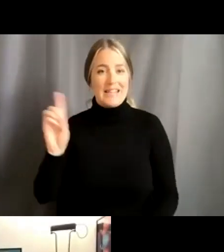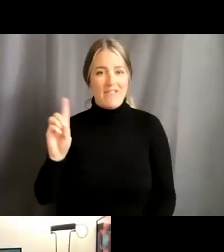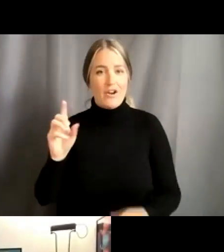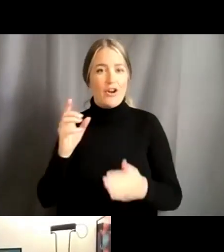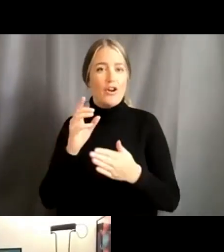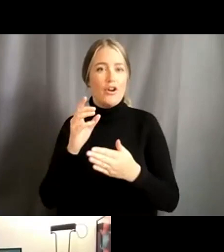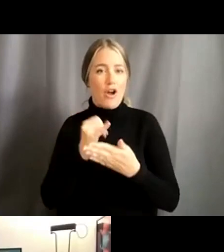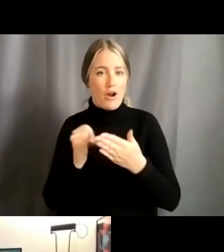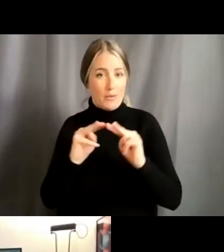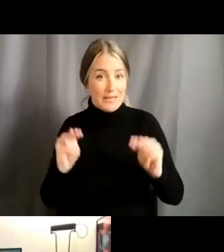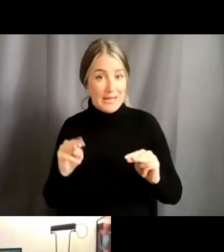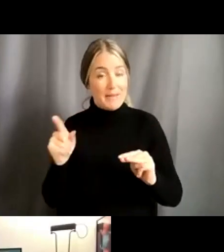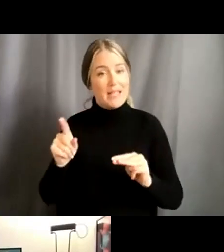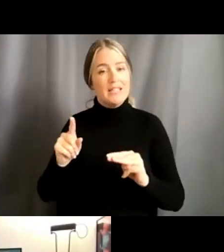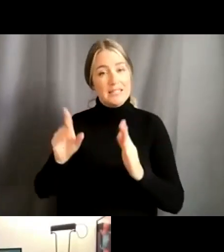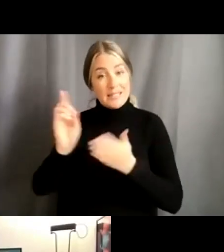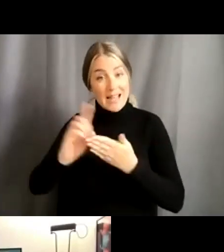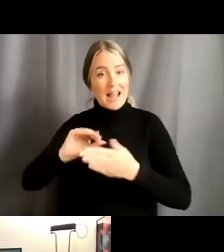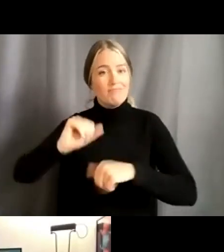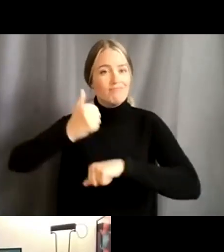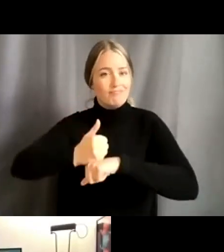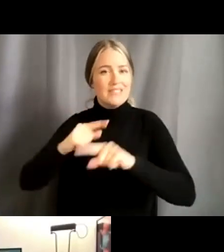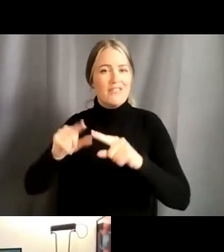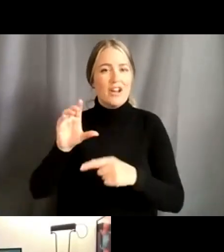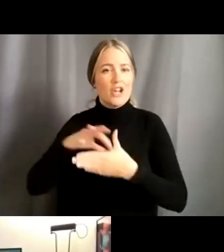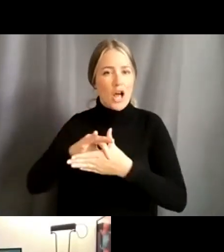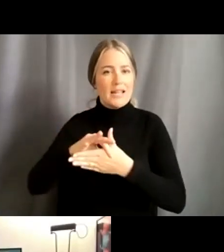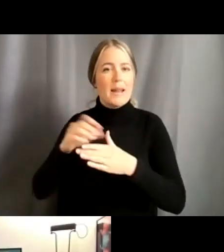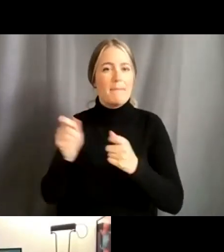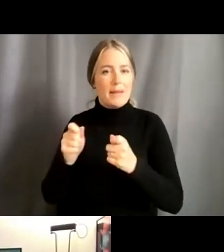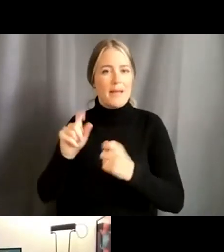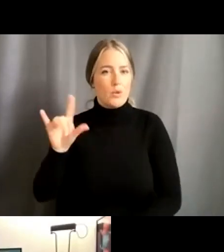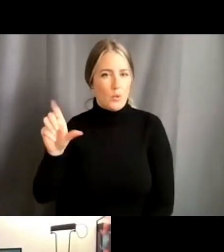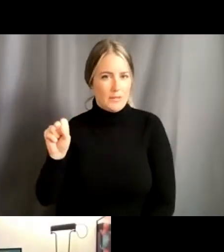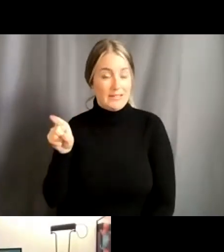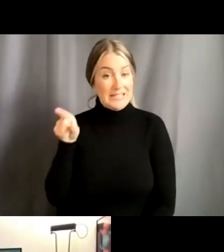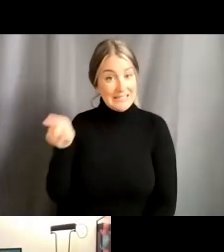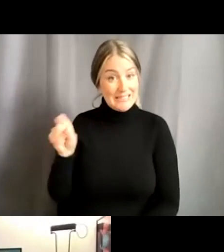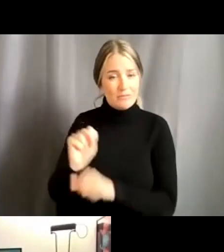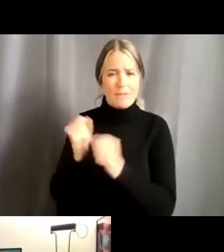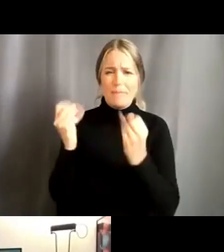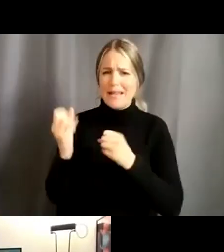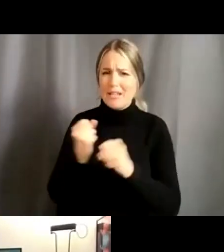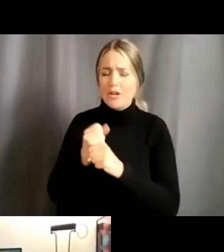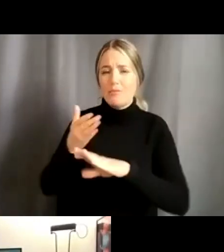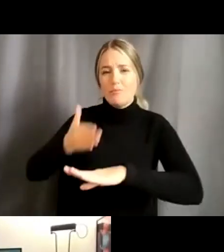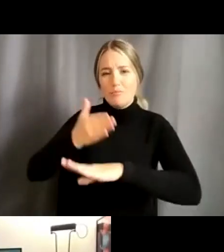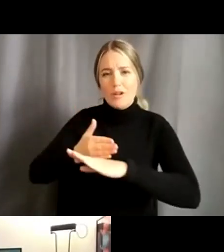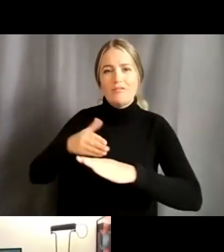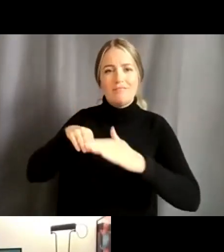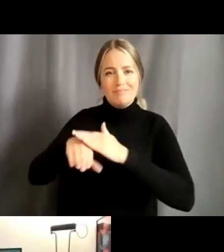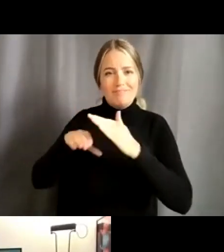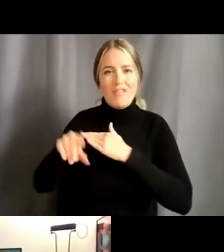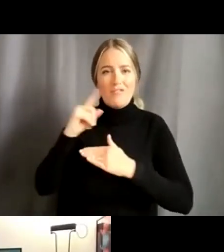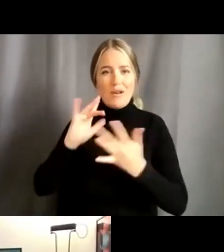for the design and implementation of content management tools. He's been working for many years to improve the accessibility of the Dam's digital